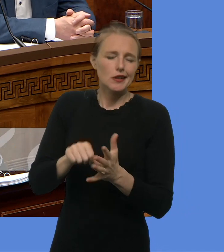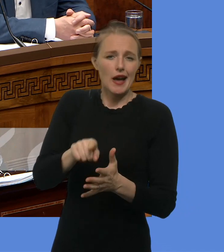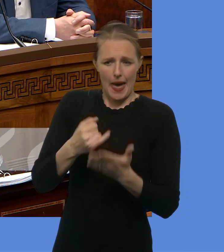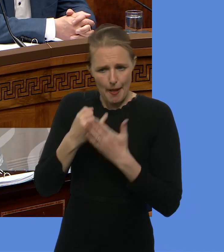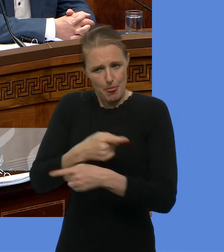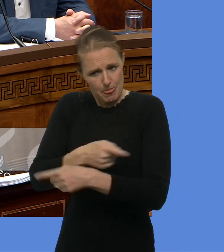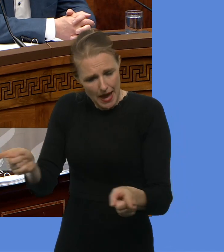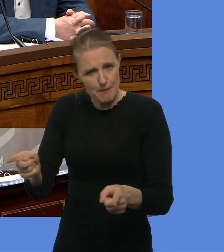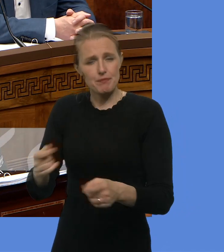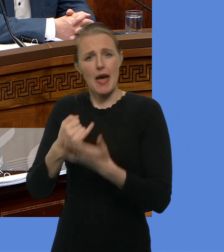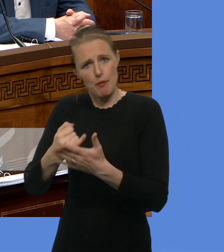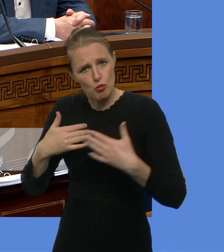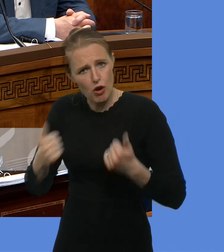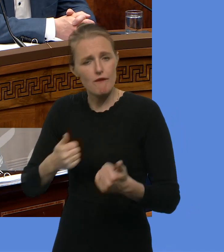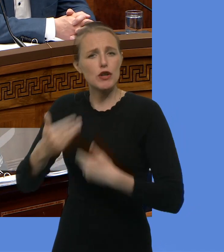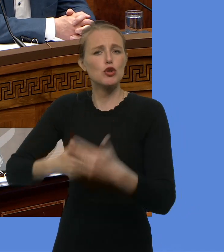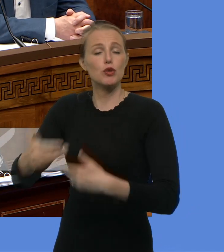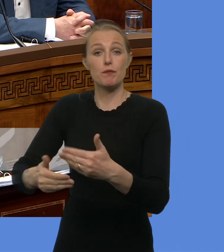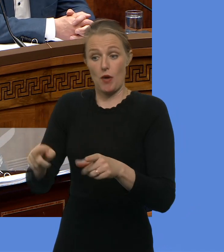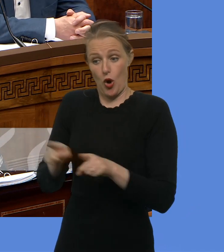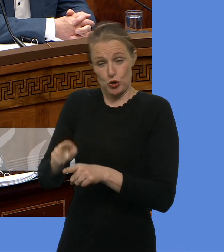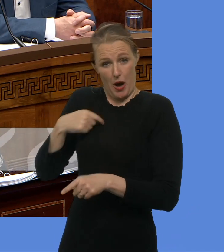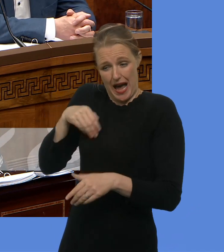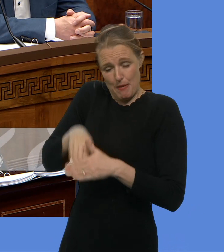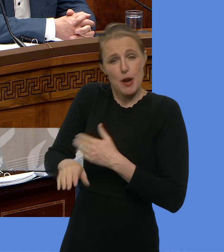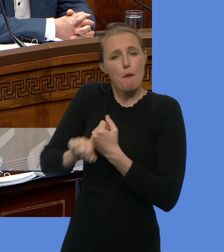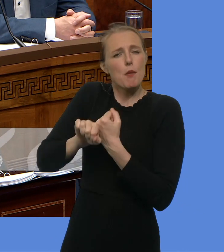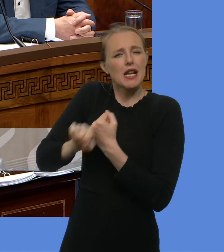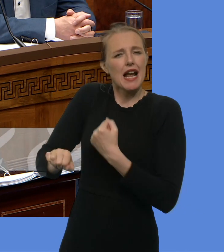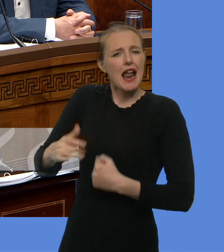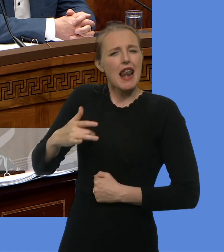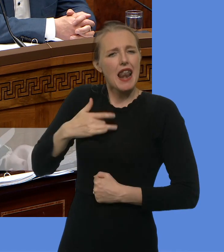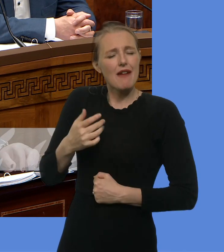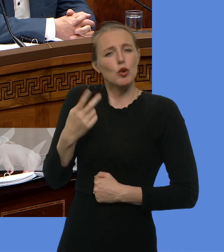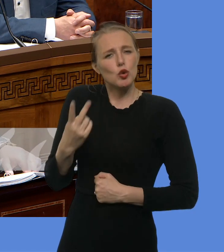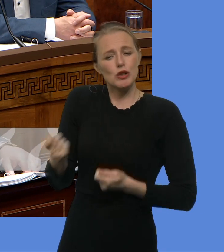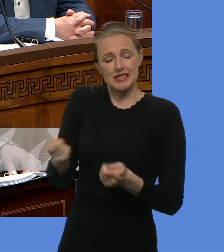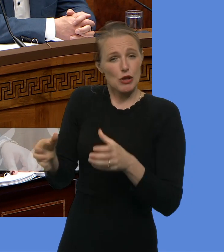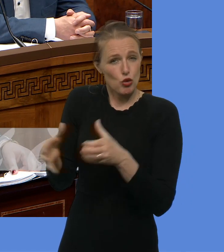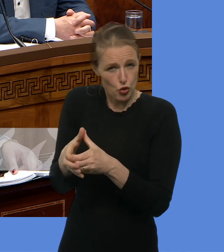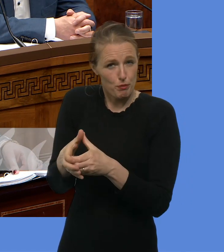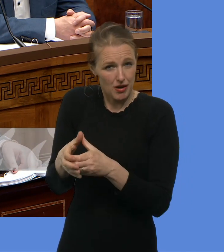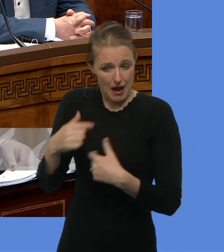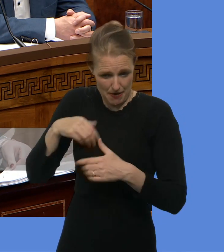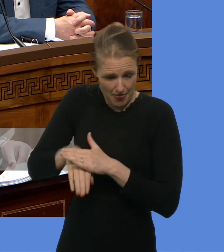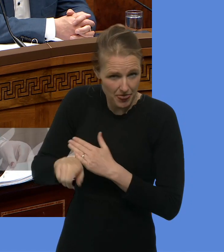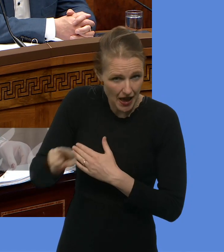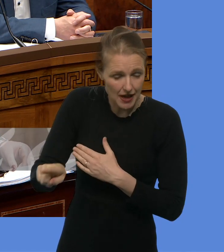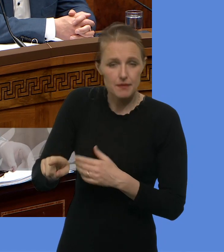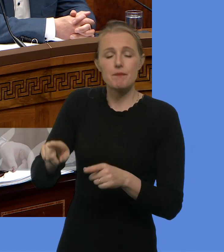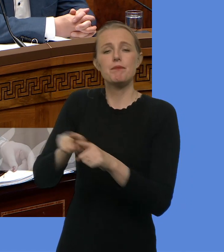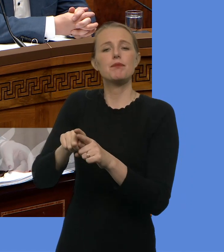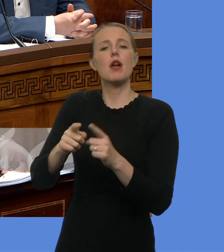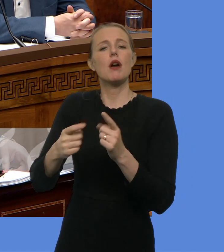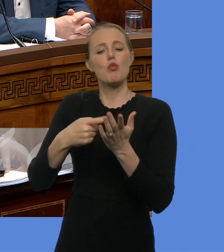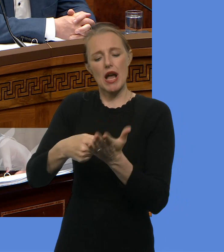recovery, representation on the Protect Life 2 Steering Group and Towards Zero Suicide Collaborative Board, response to the recommendations from the review